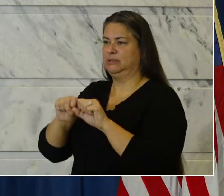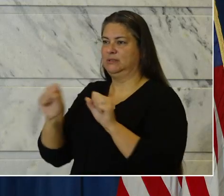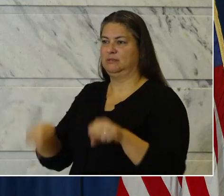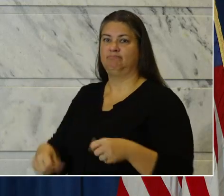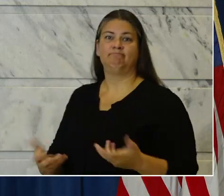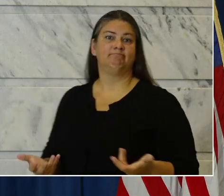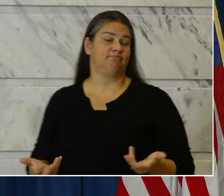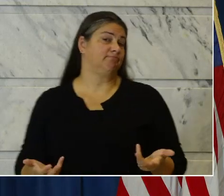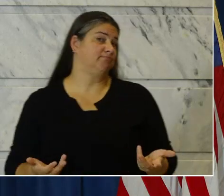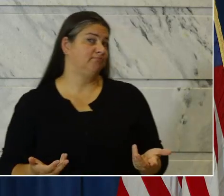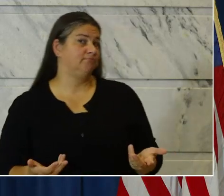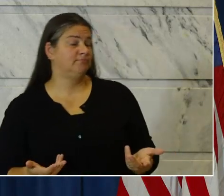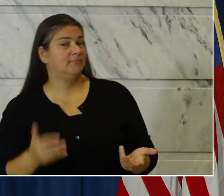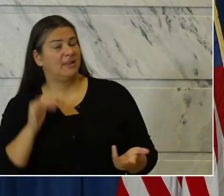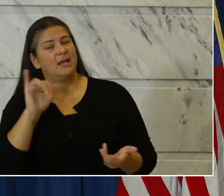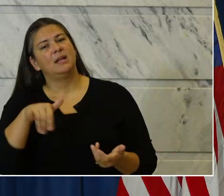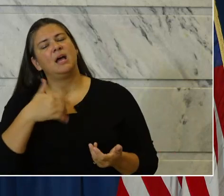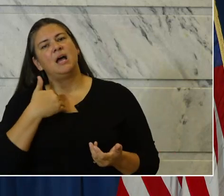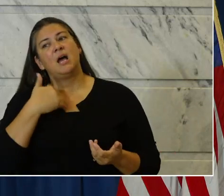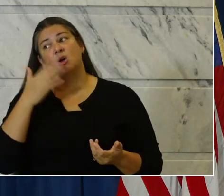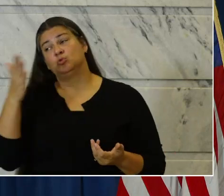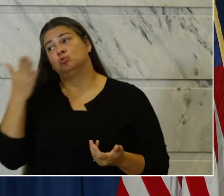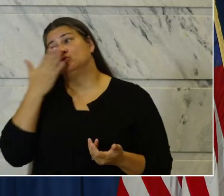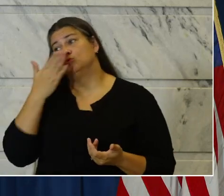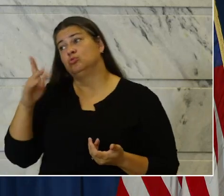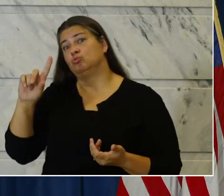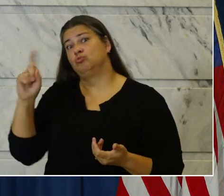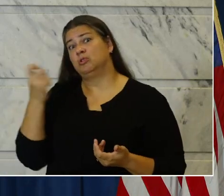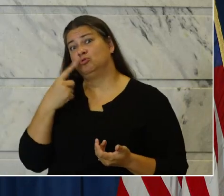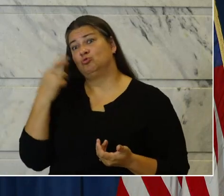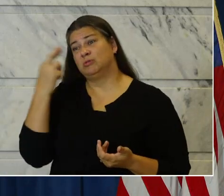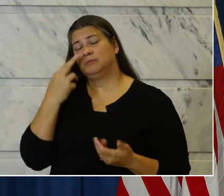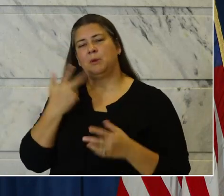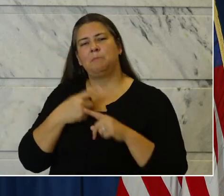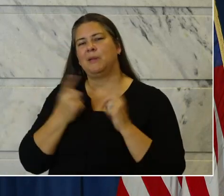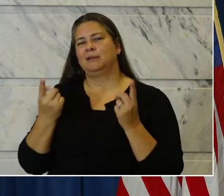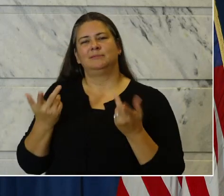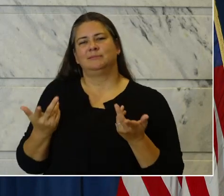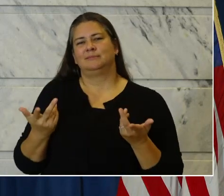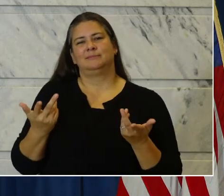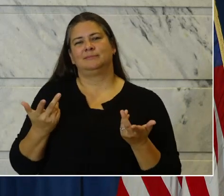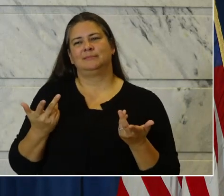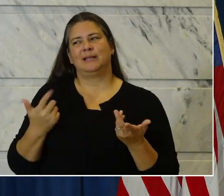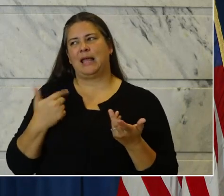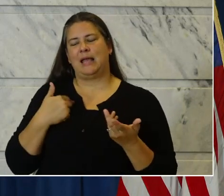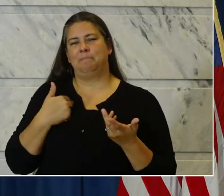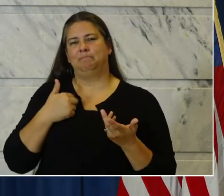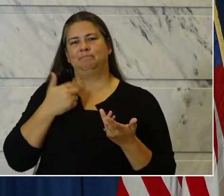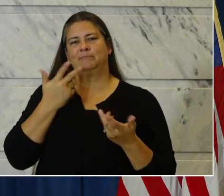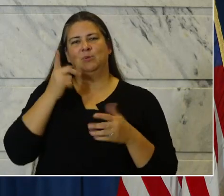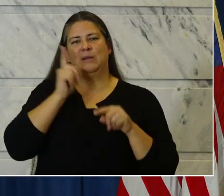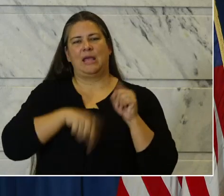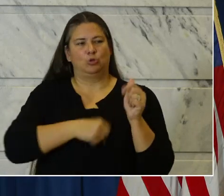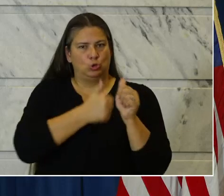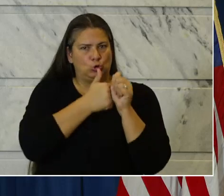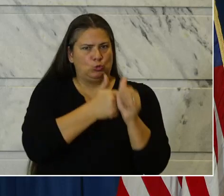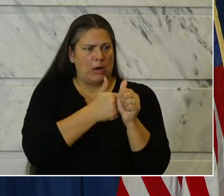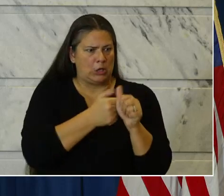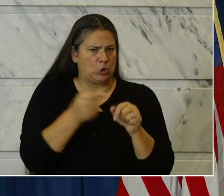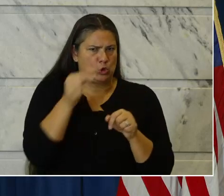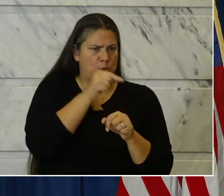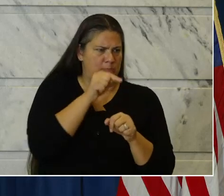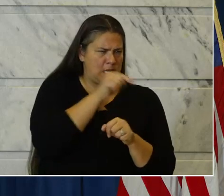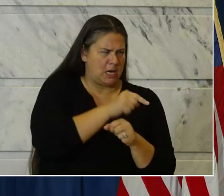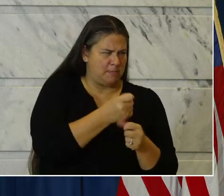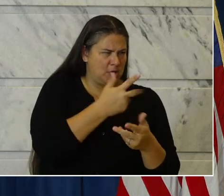that that's a reasonable question to ask, but it's not a data point that we intend to start tracking. and trying to go back and catalog